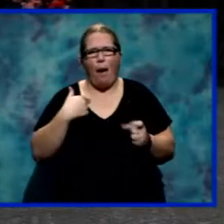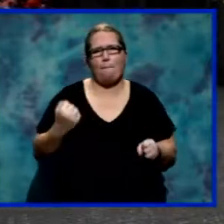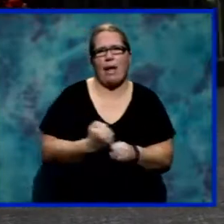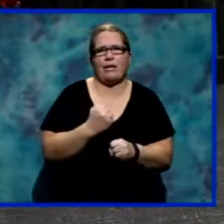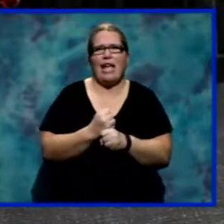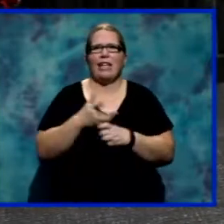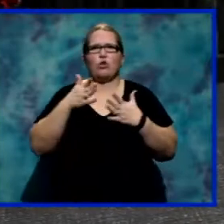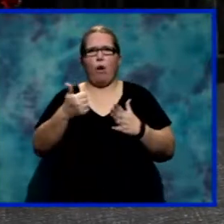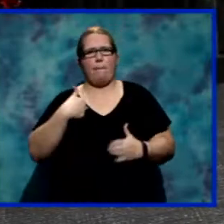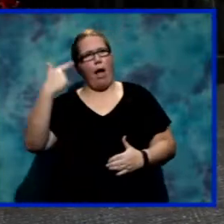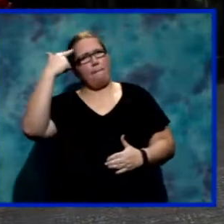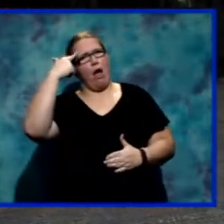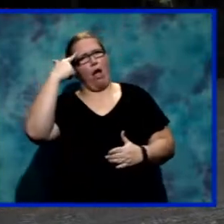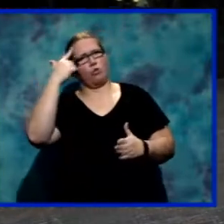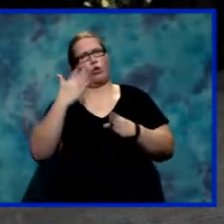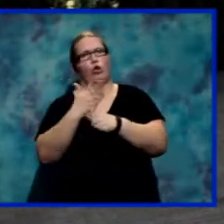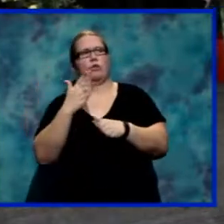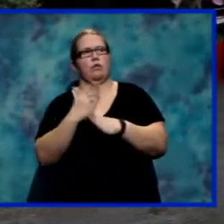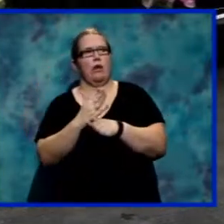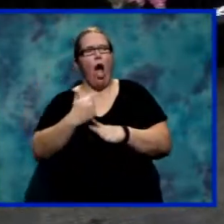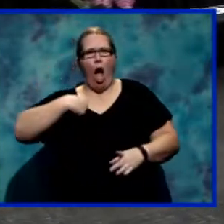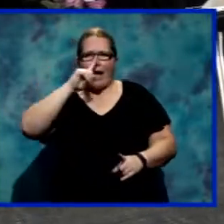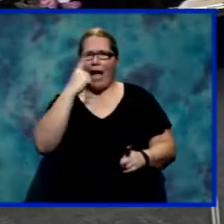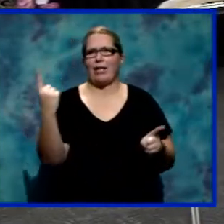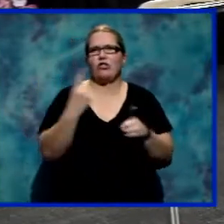my mind thinks. I can't